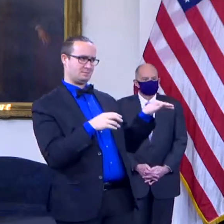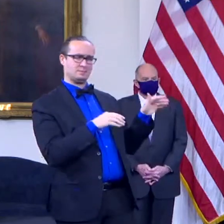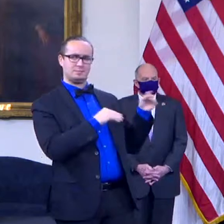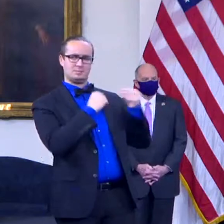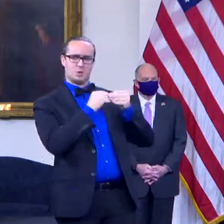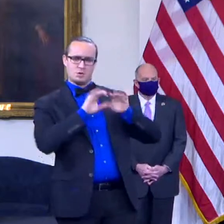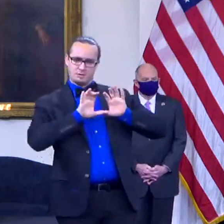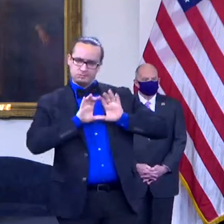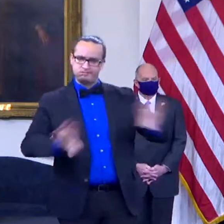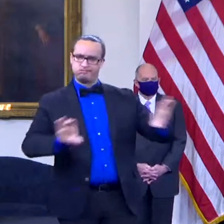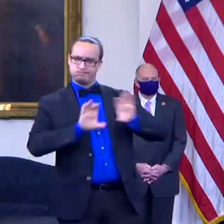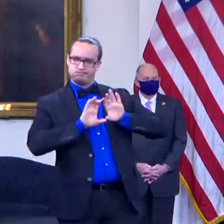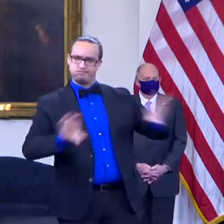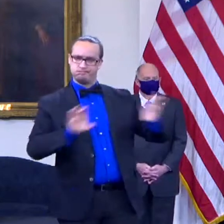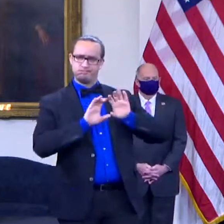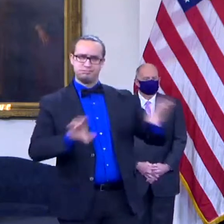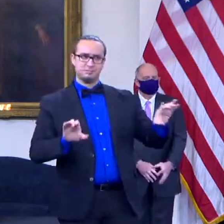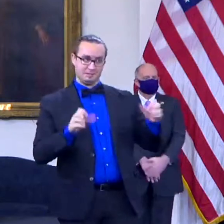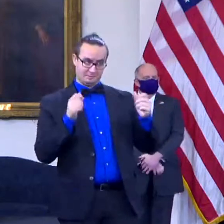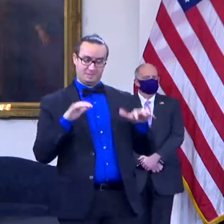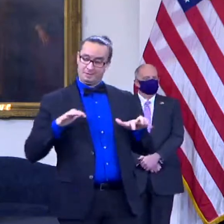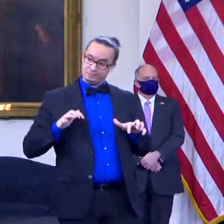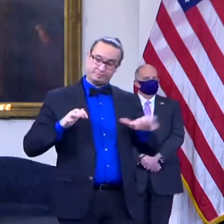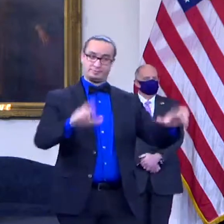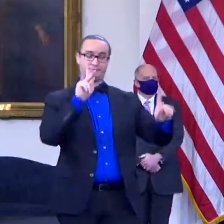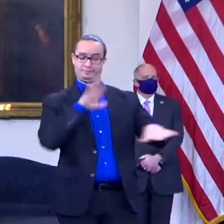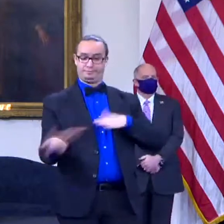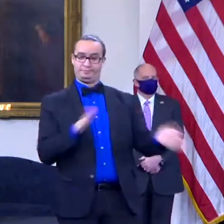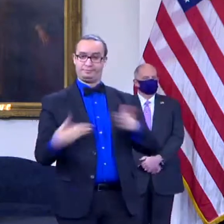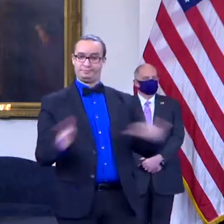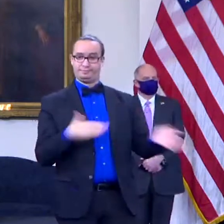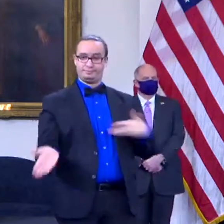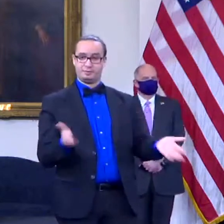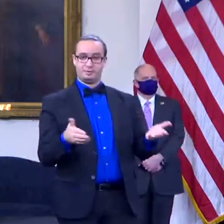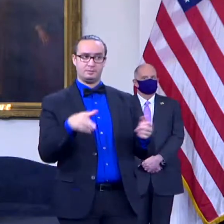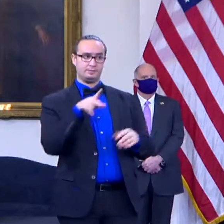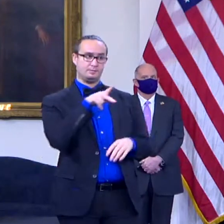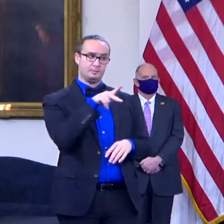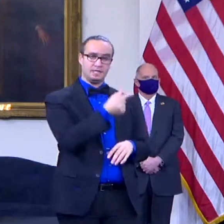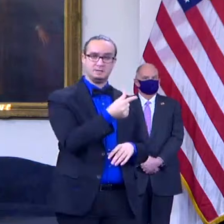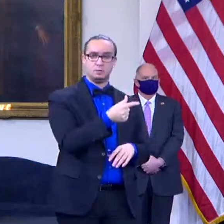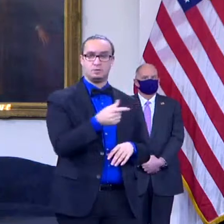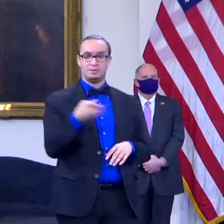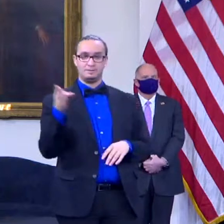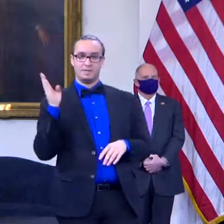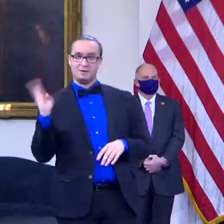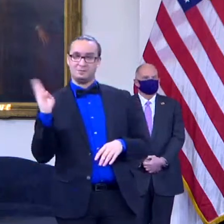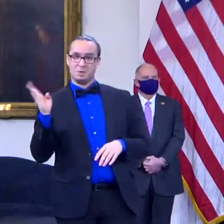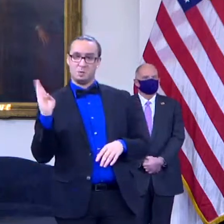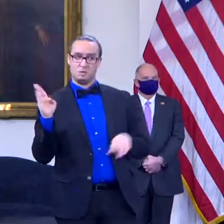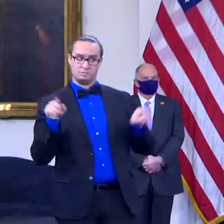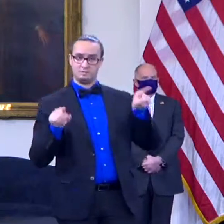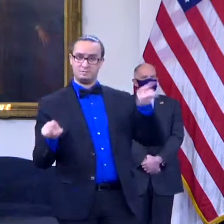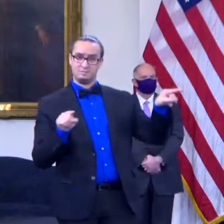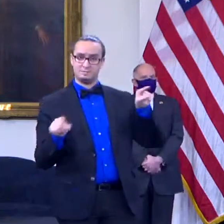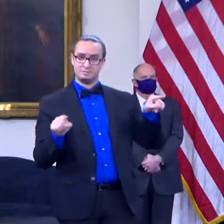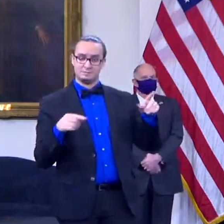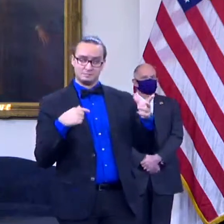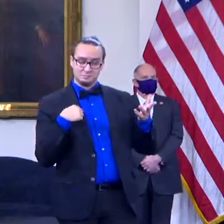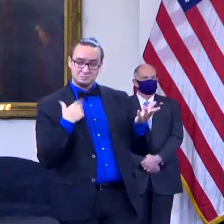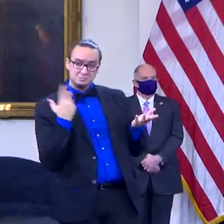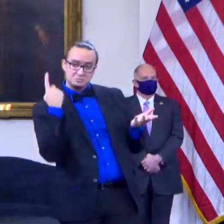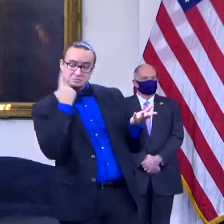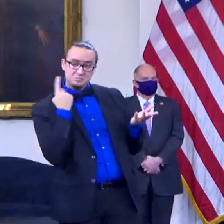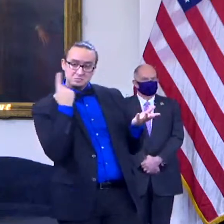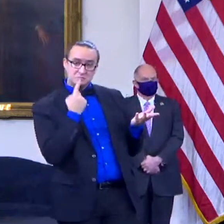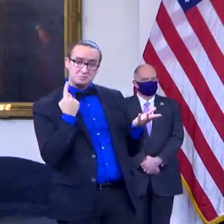to rethink adding racial and race and ethnicity to comorbidities. So I'm wondering, if you stand up clinics